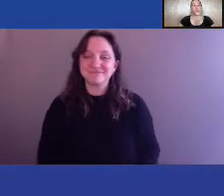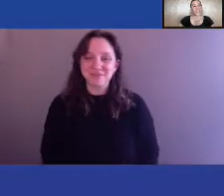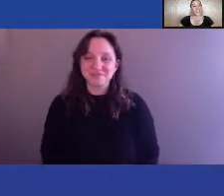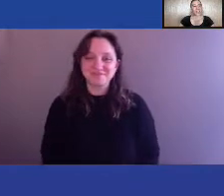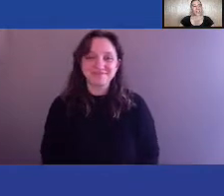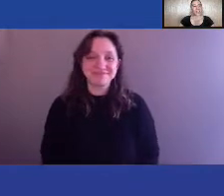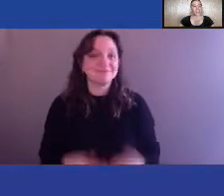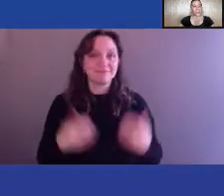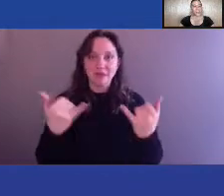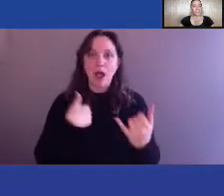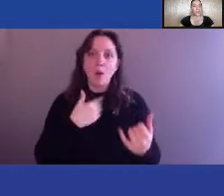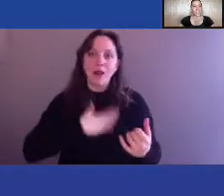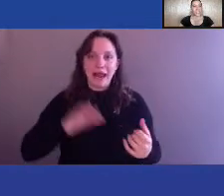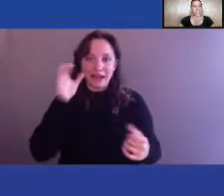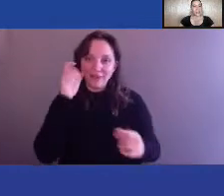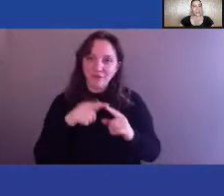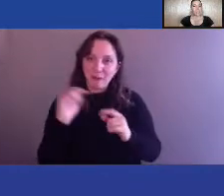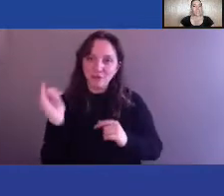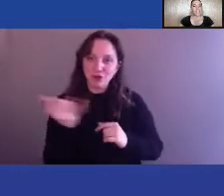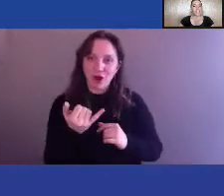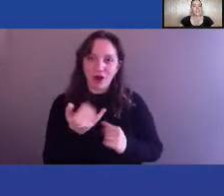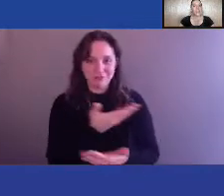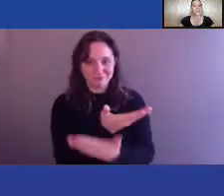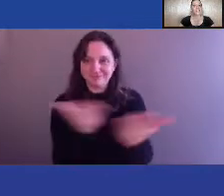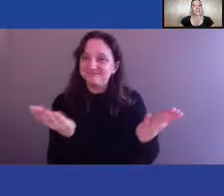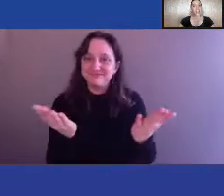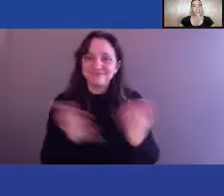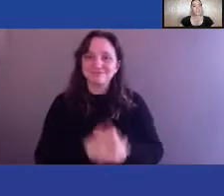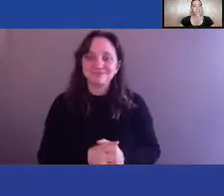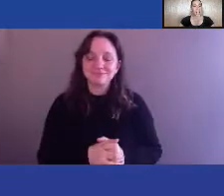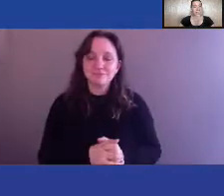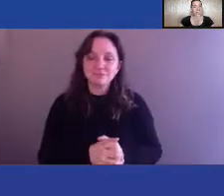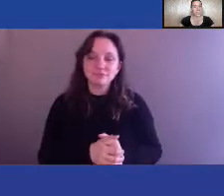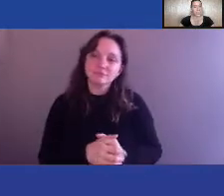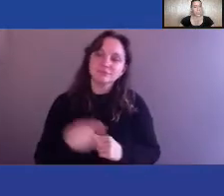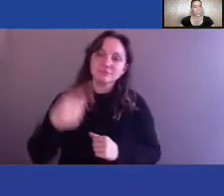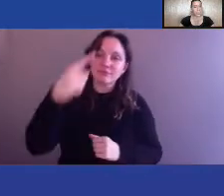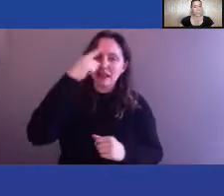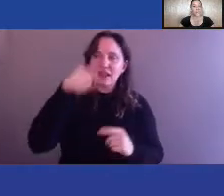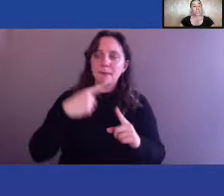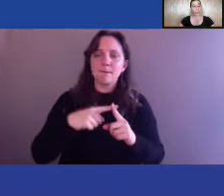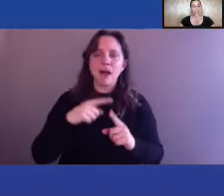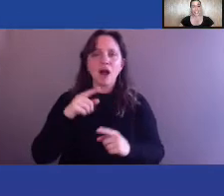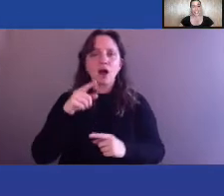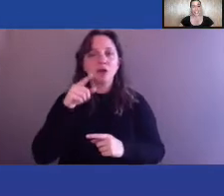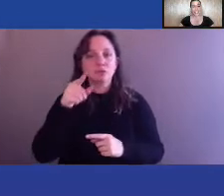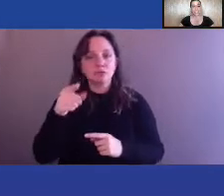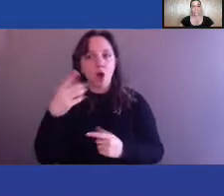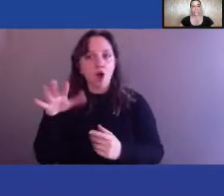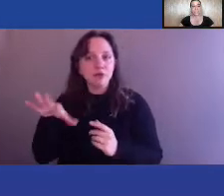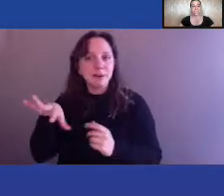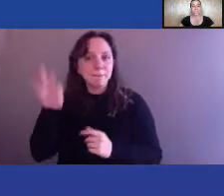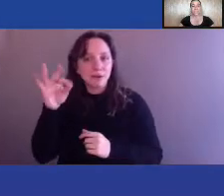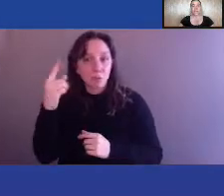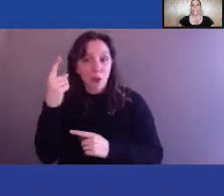So what kind of public policy might impact the activism issue that you highlighted?